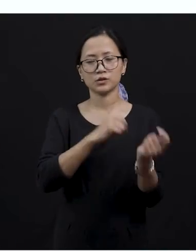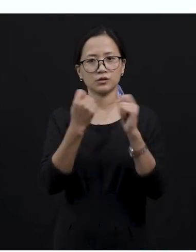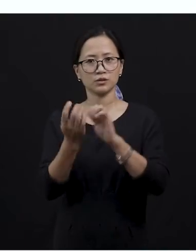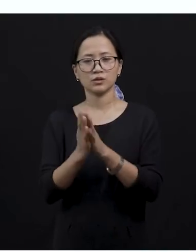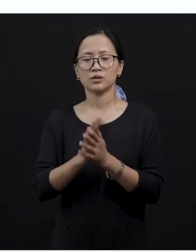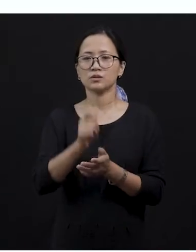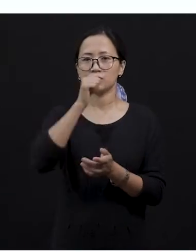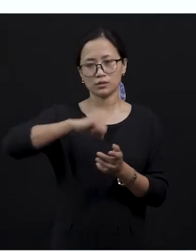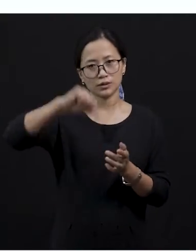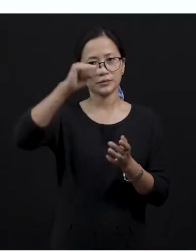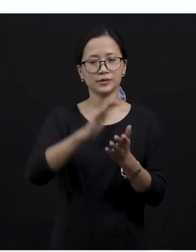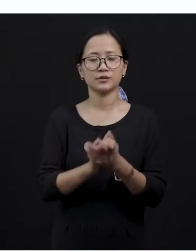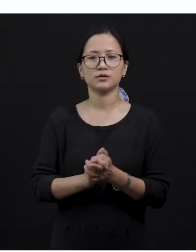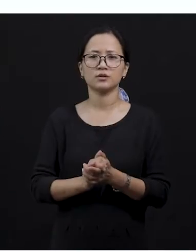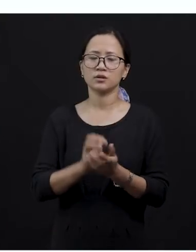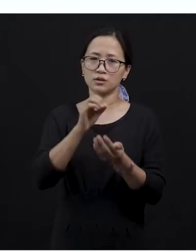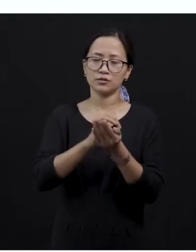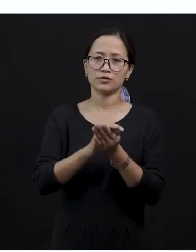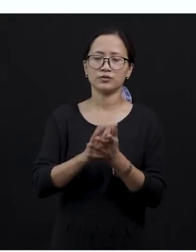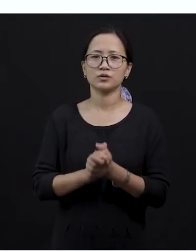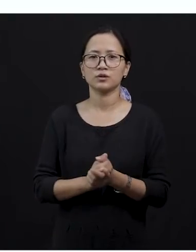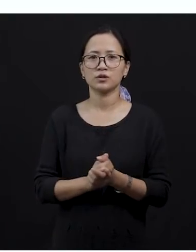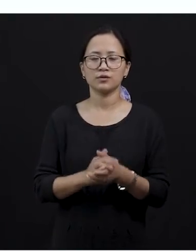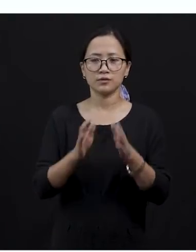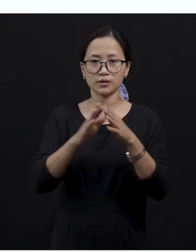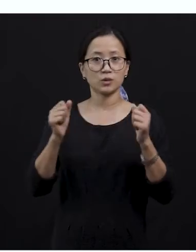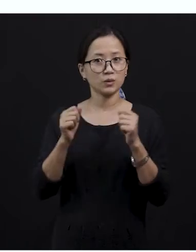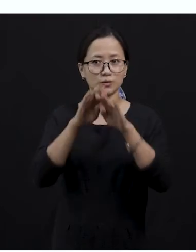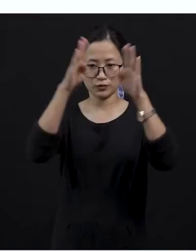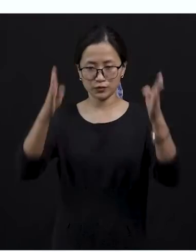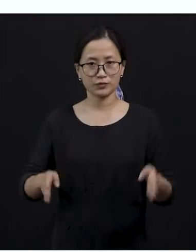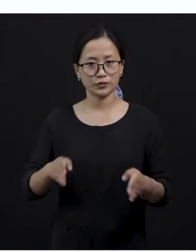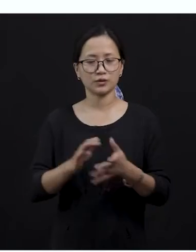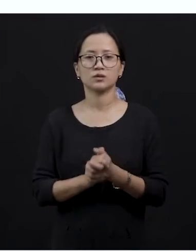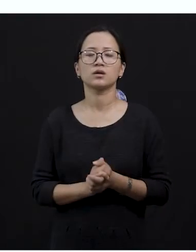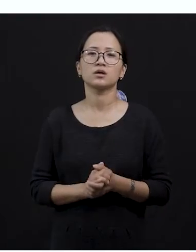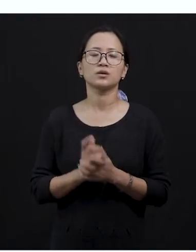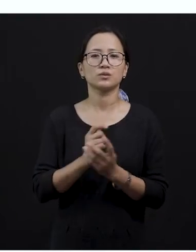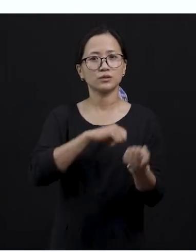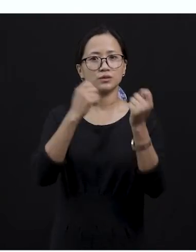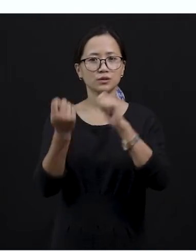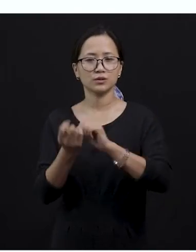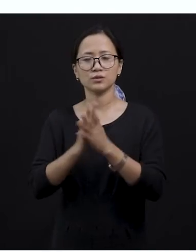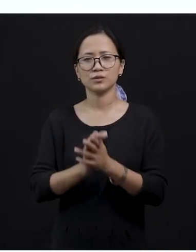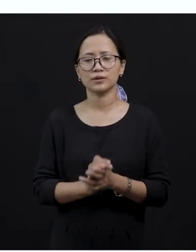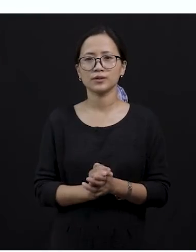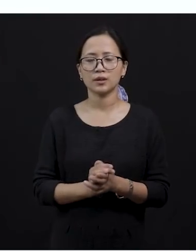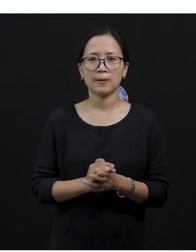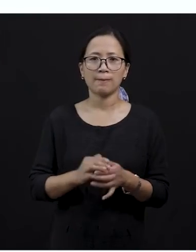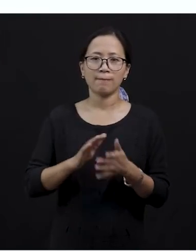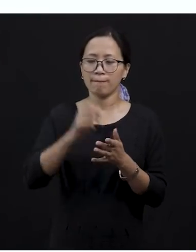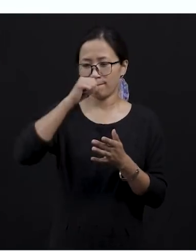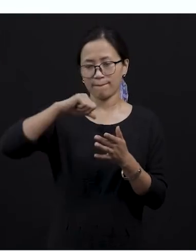And then if you keep the liquid in the freezer, it will turn to solid. Yes or no? So